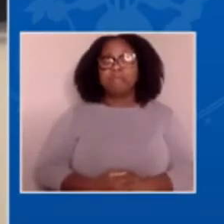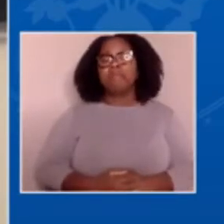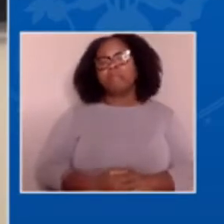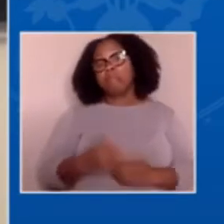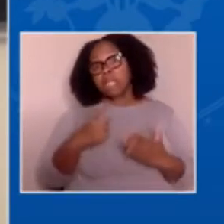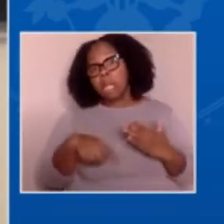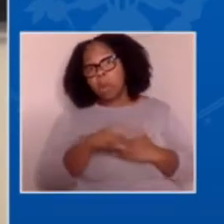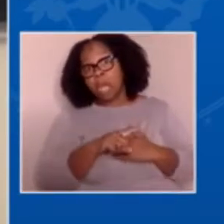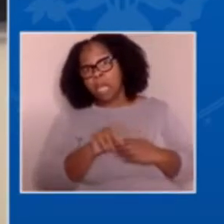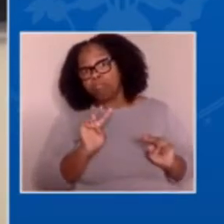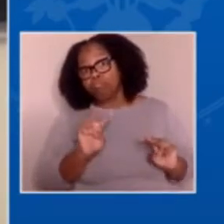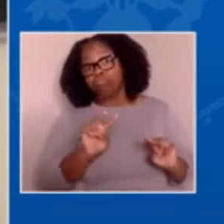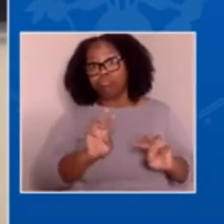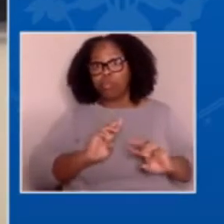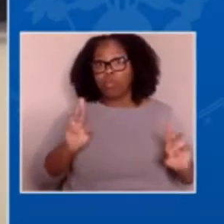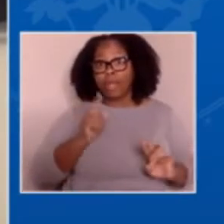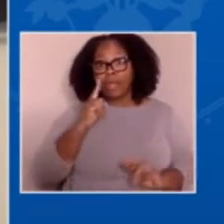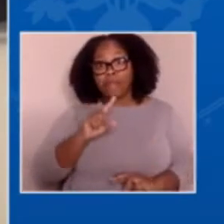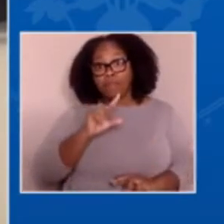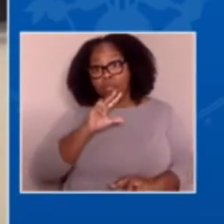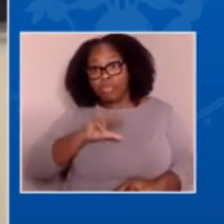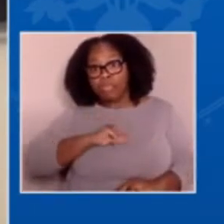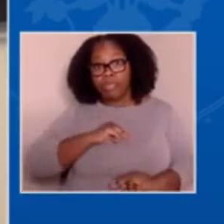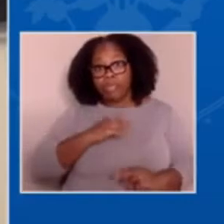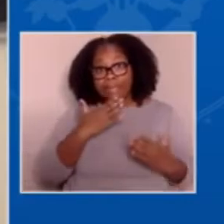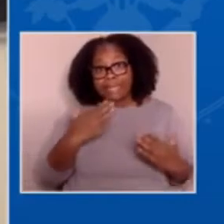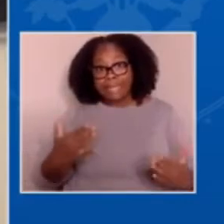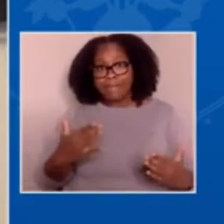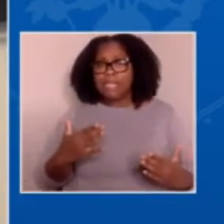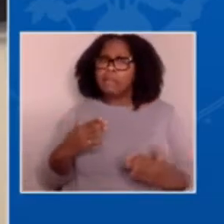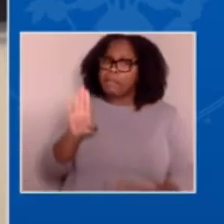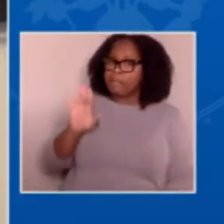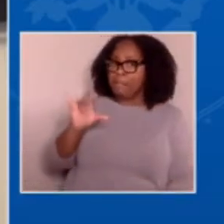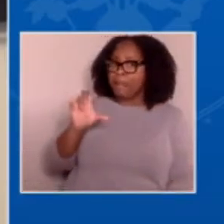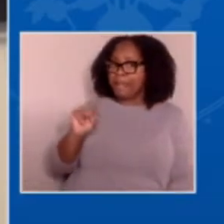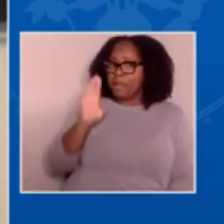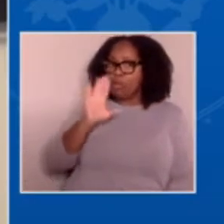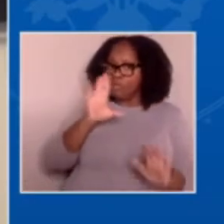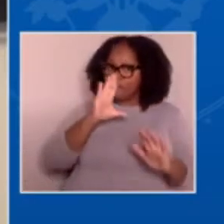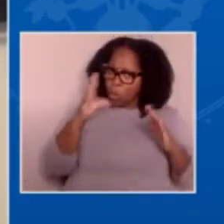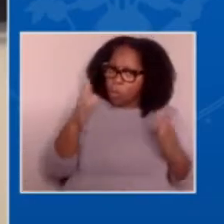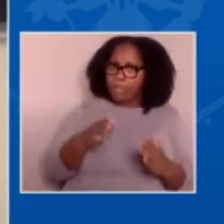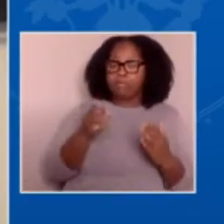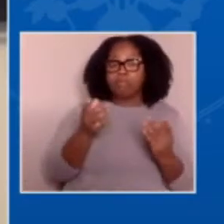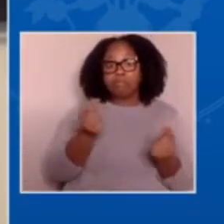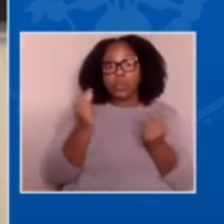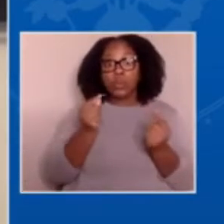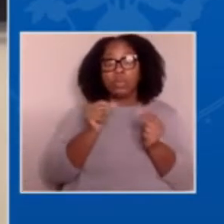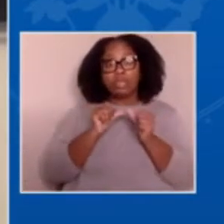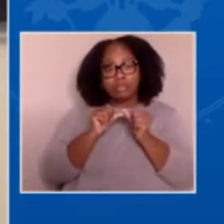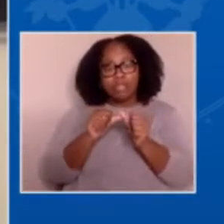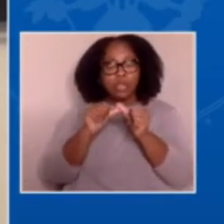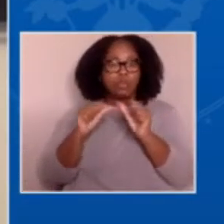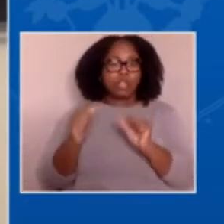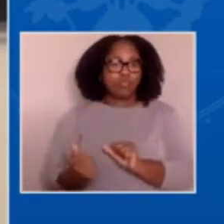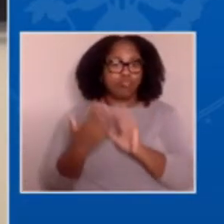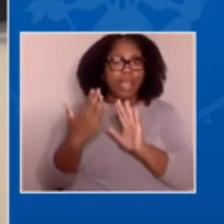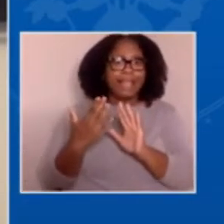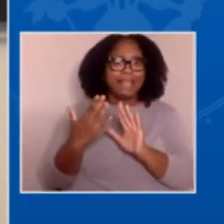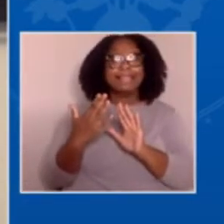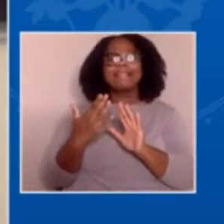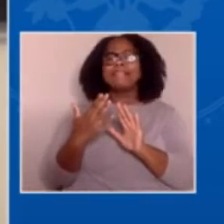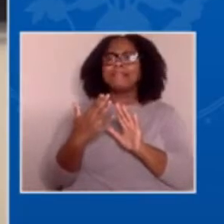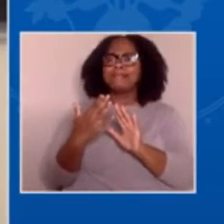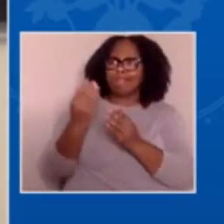week and approach the Thanksgiving holiday uh he's going to be focusing on continuing to uh address uh be briefed